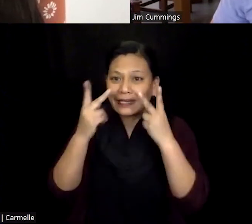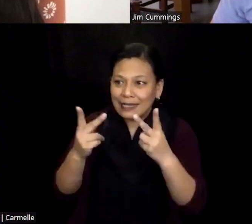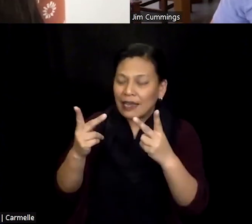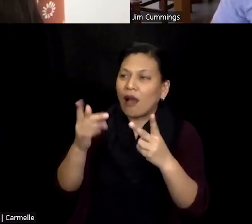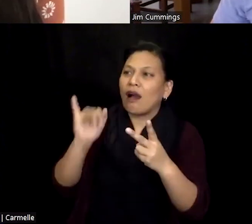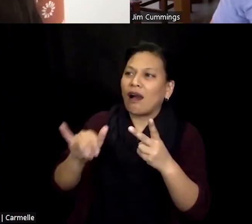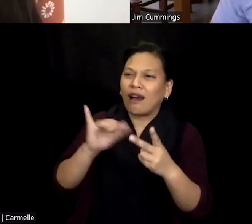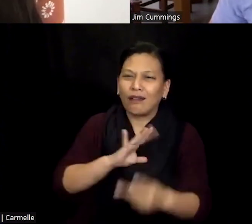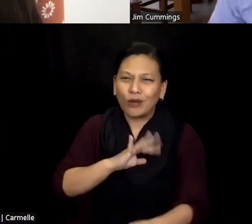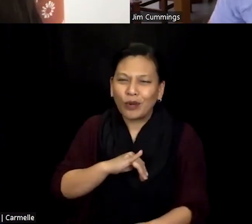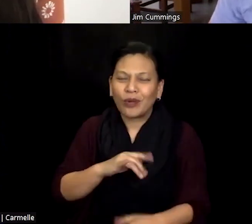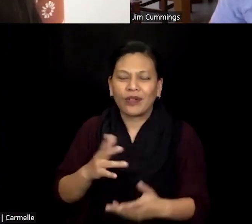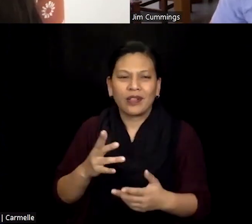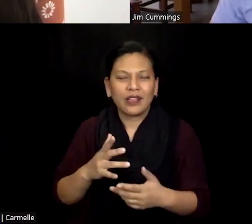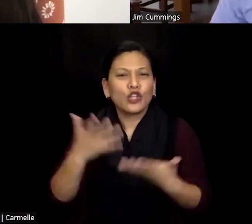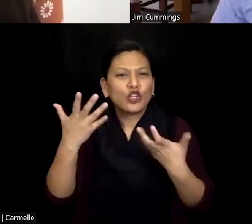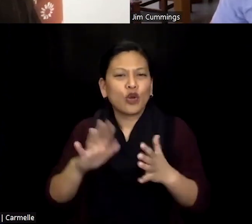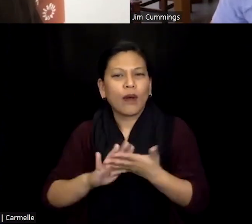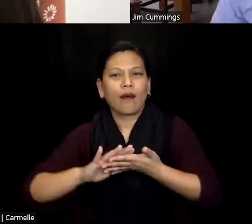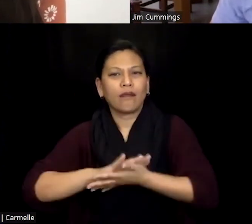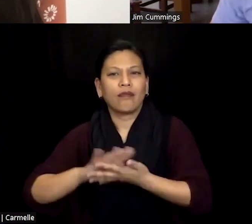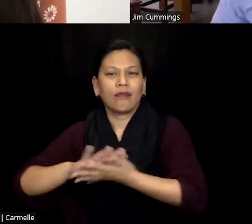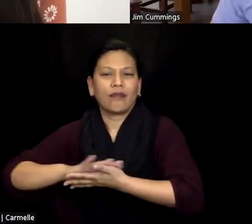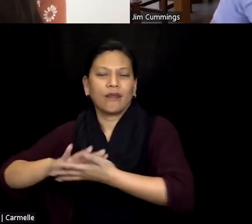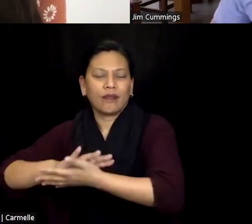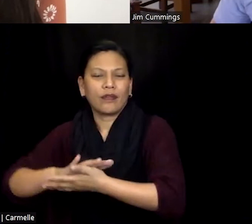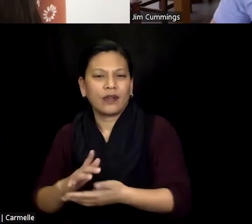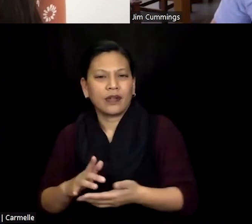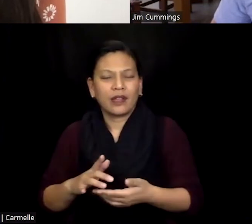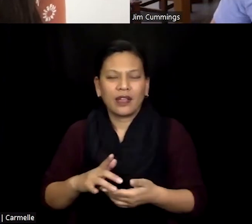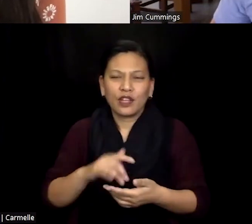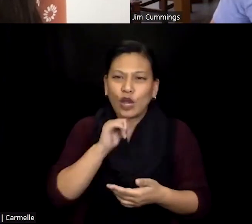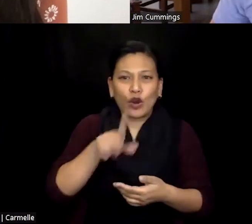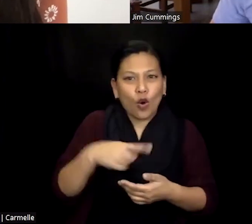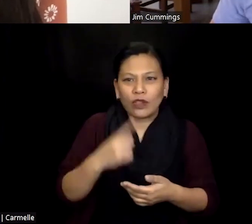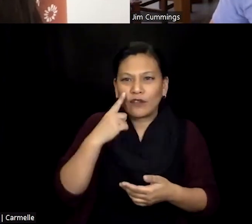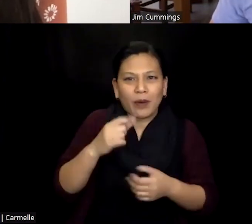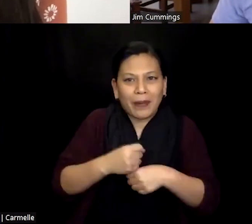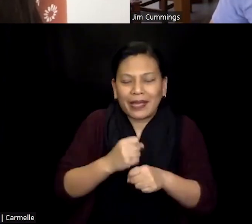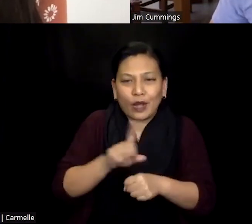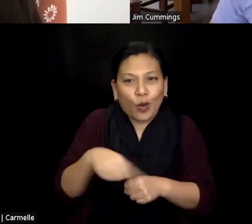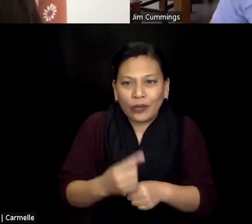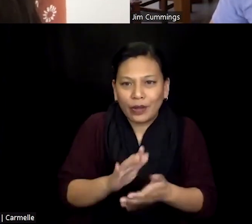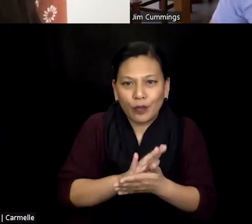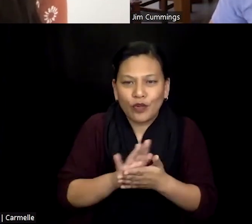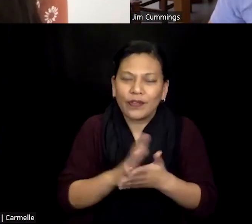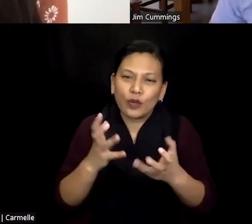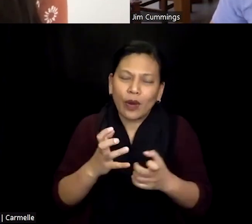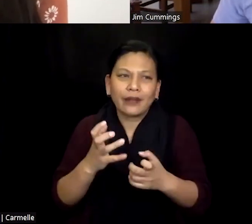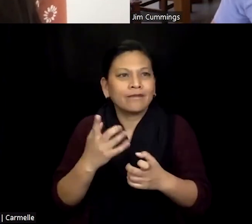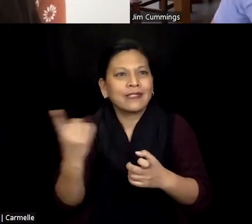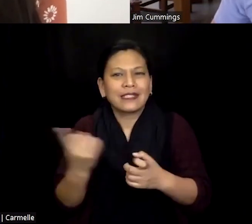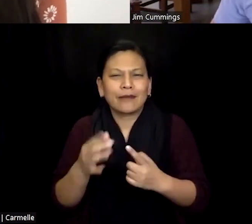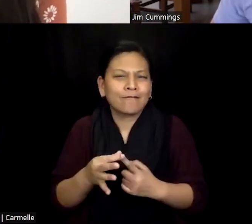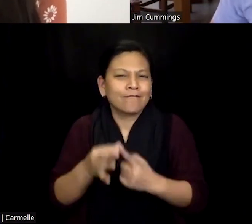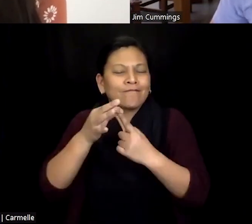out. And you're not making stuff to blend in. You're not making mm-hmm. something just to make a movie. Who cares? Mm-hmm. You have to